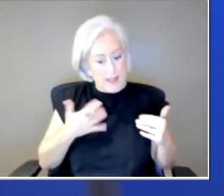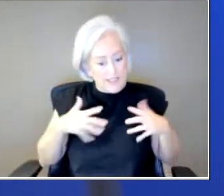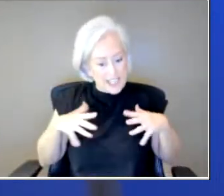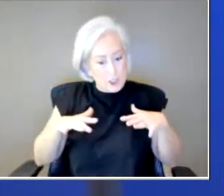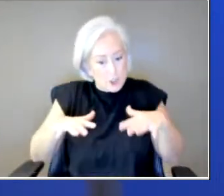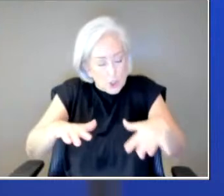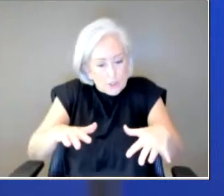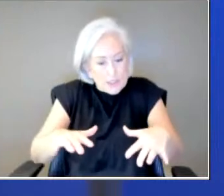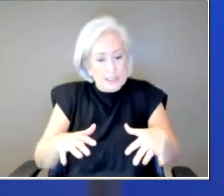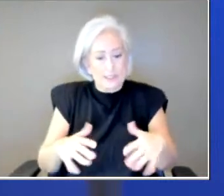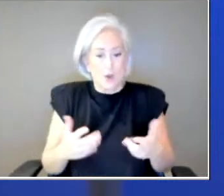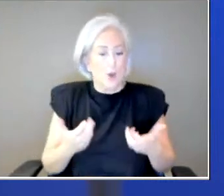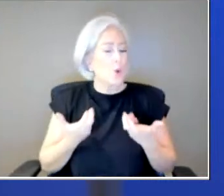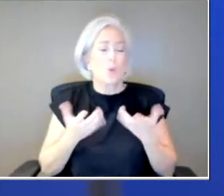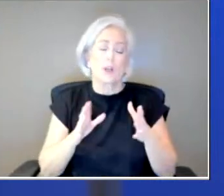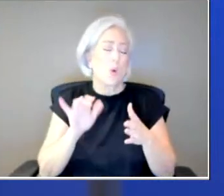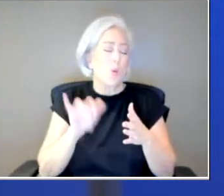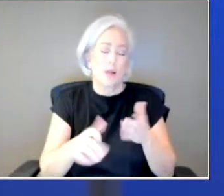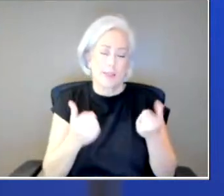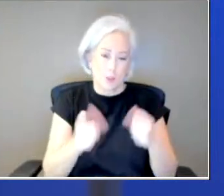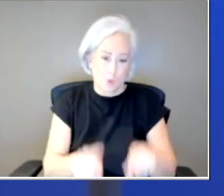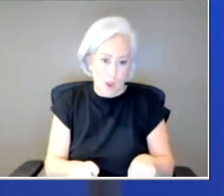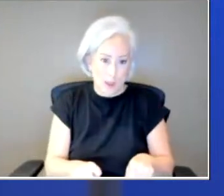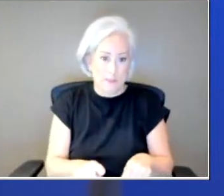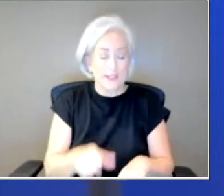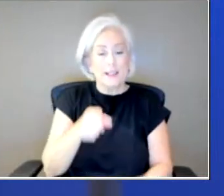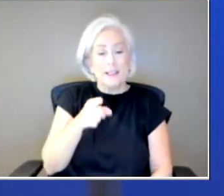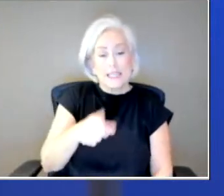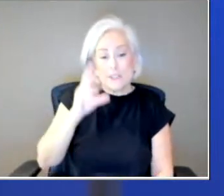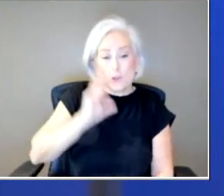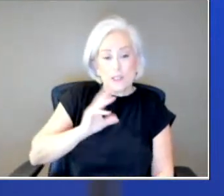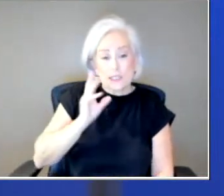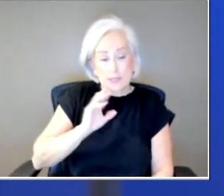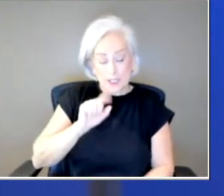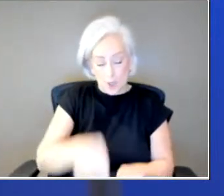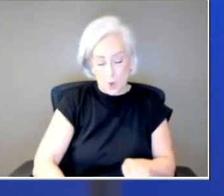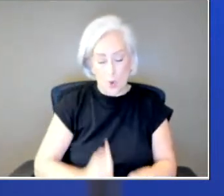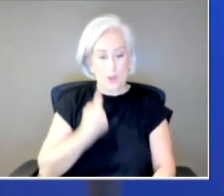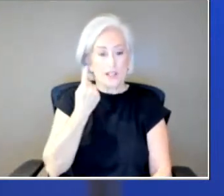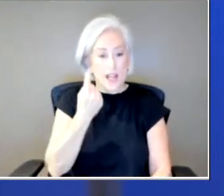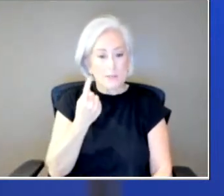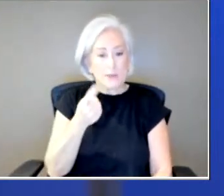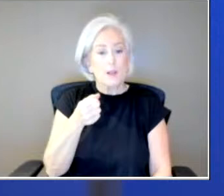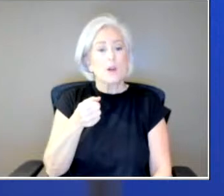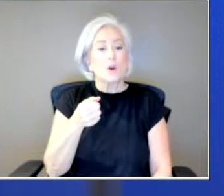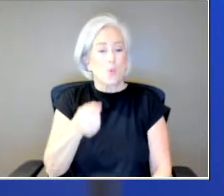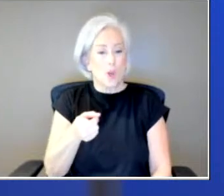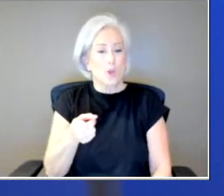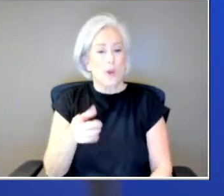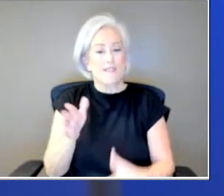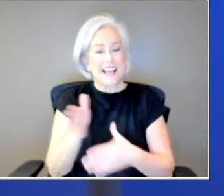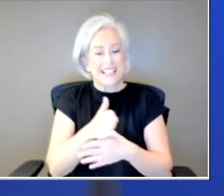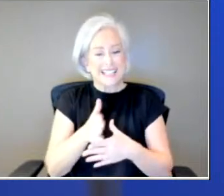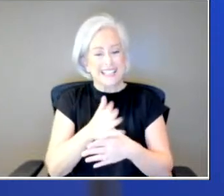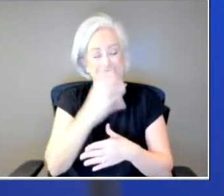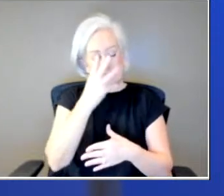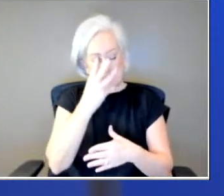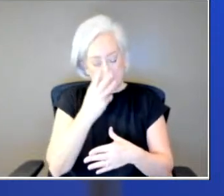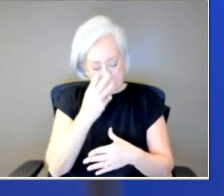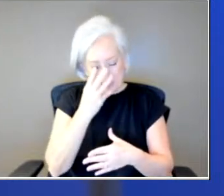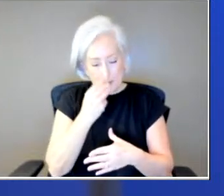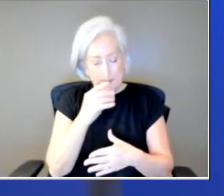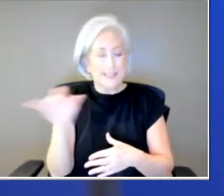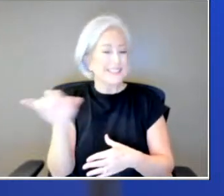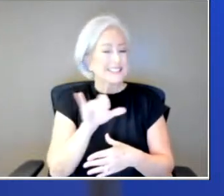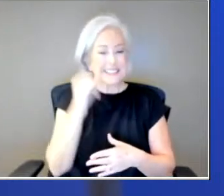to be nervous during the procedure. If you ever had a colonoscopy or something like that where you have kind of that intermediate level of sedation, we're kind of on a similar level to that, not